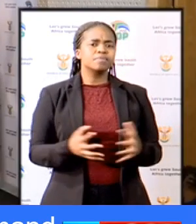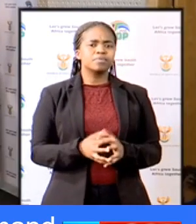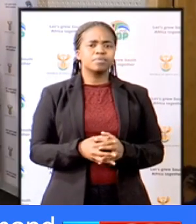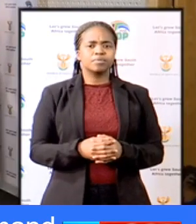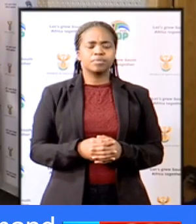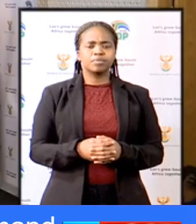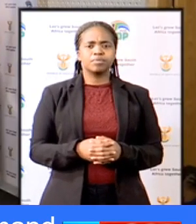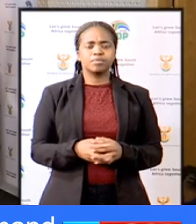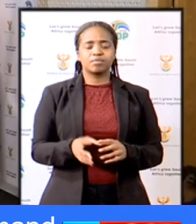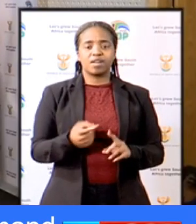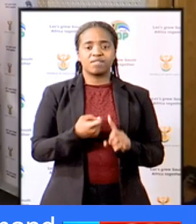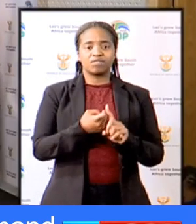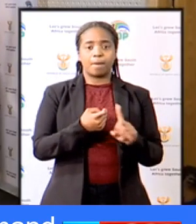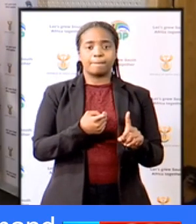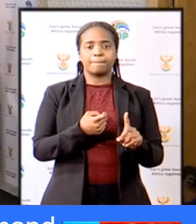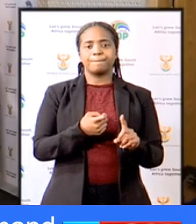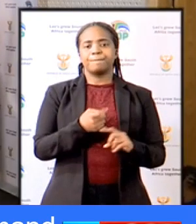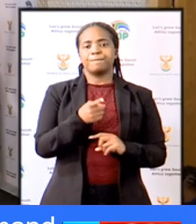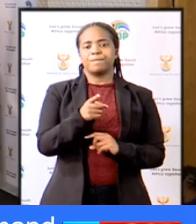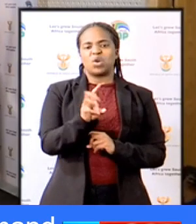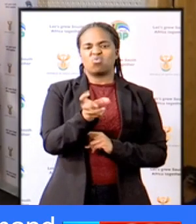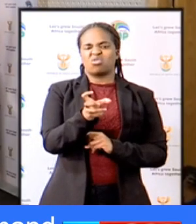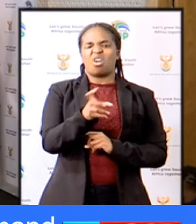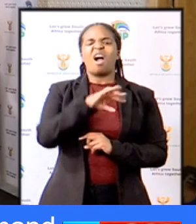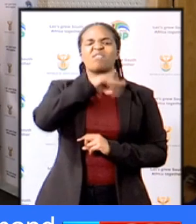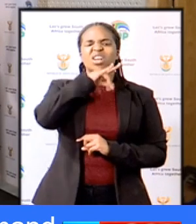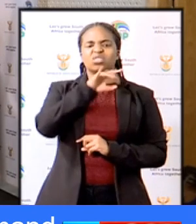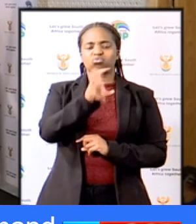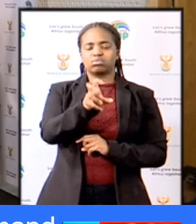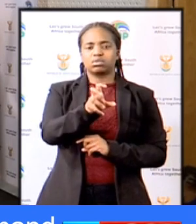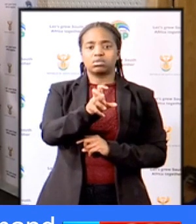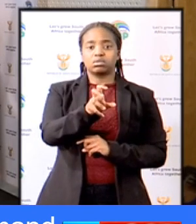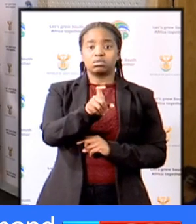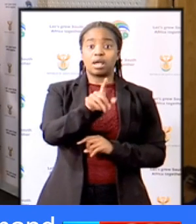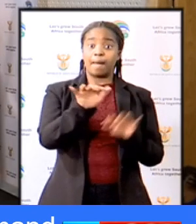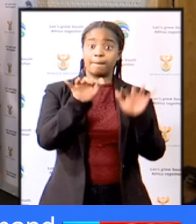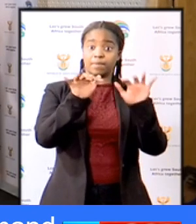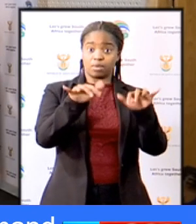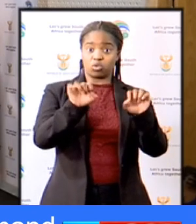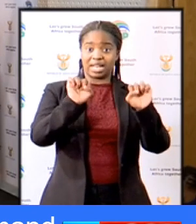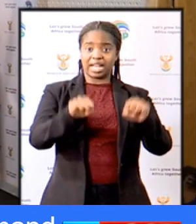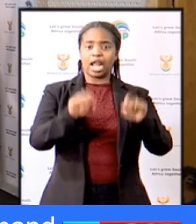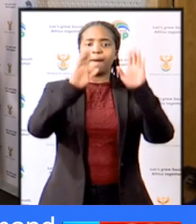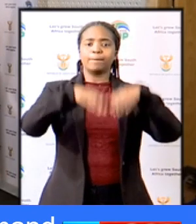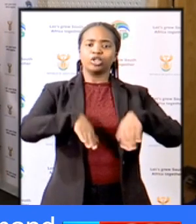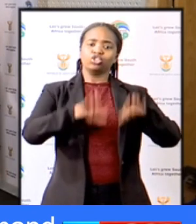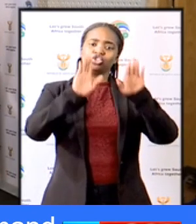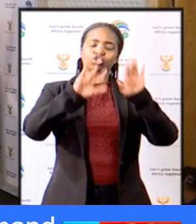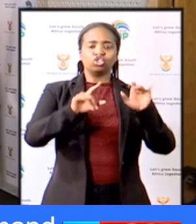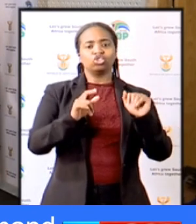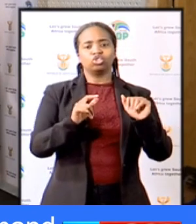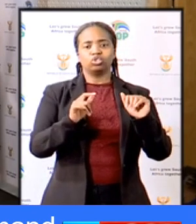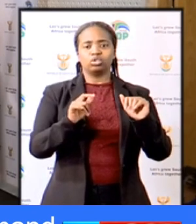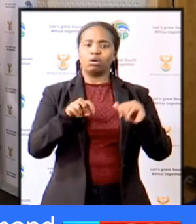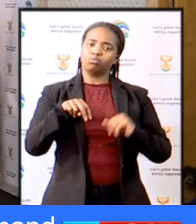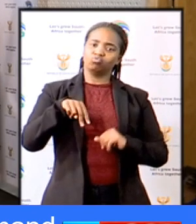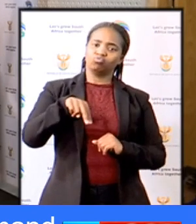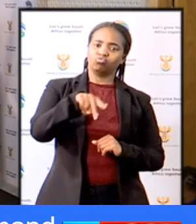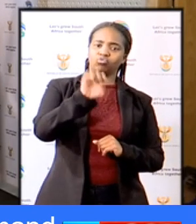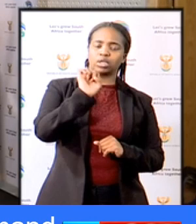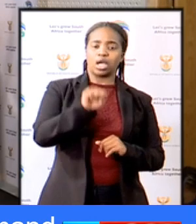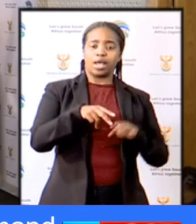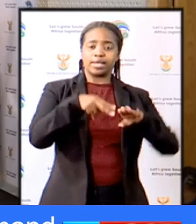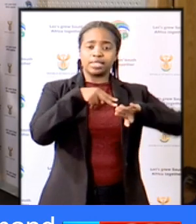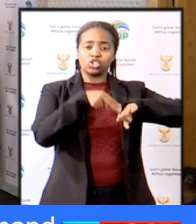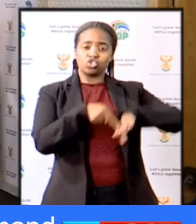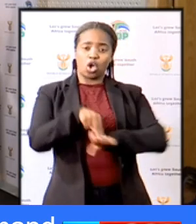Vickers Burger from Netwerk 24, he's asking, will people be allowed on beaches for exercise, and will they be allowed to